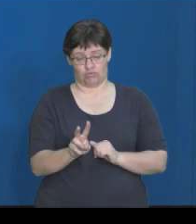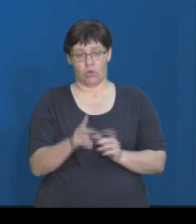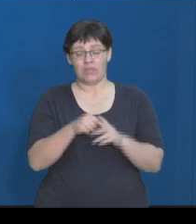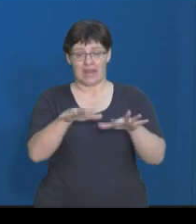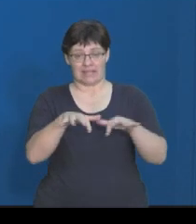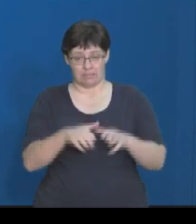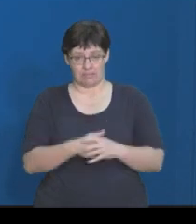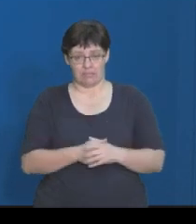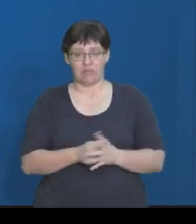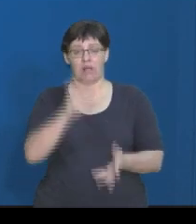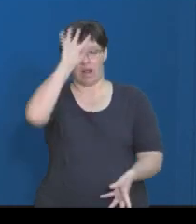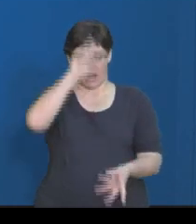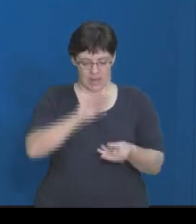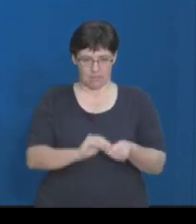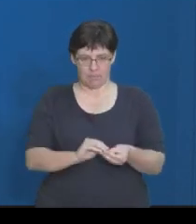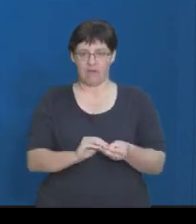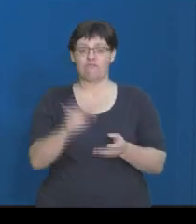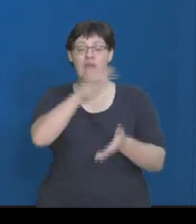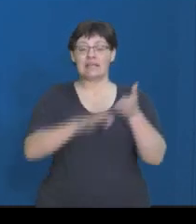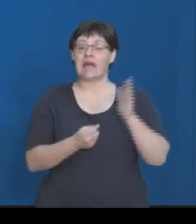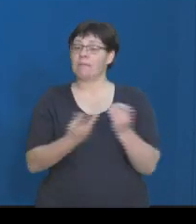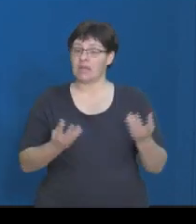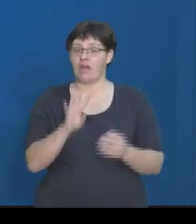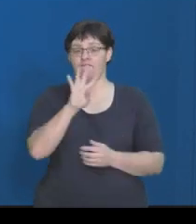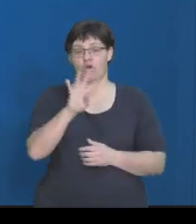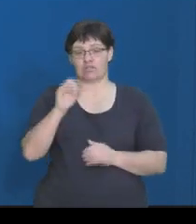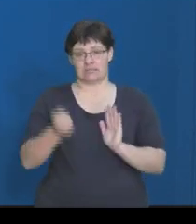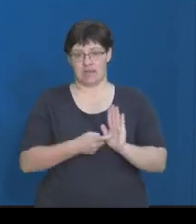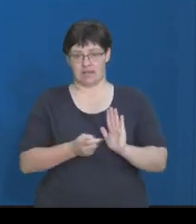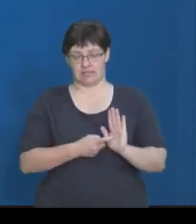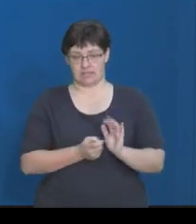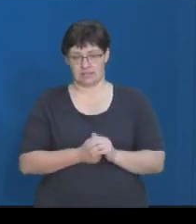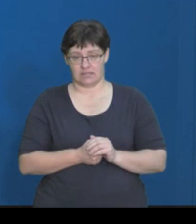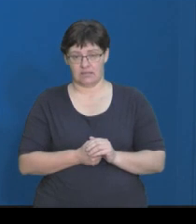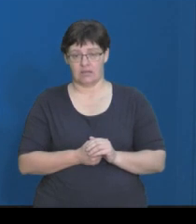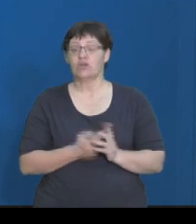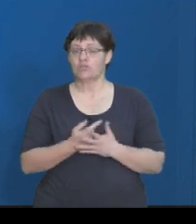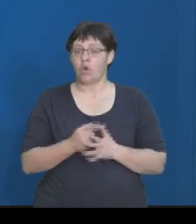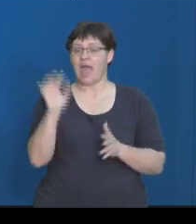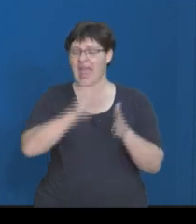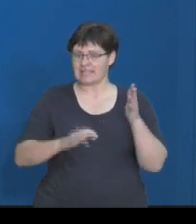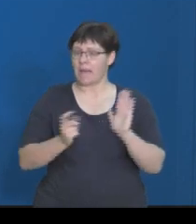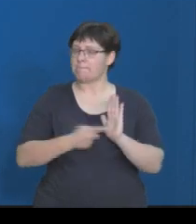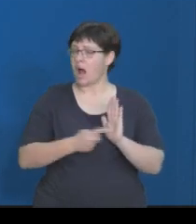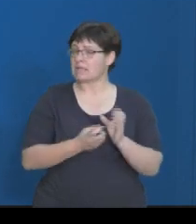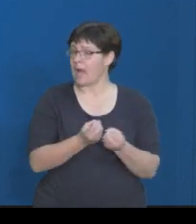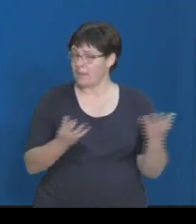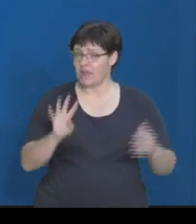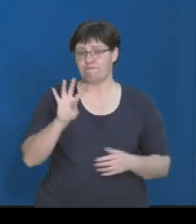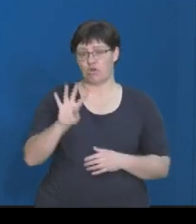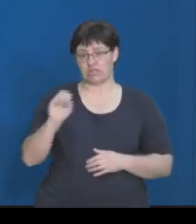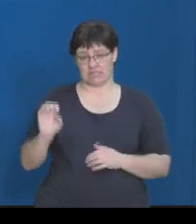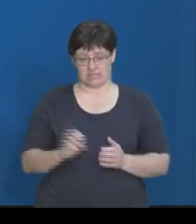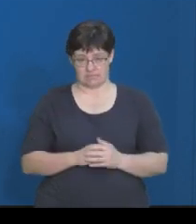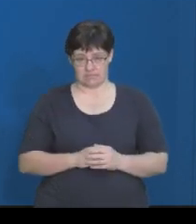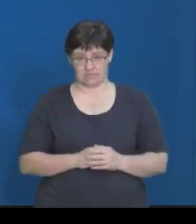exam, and which gives our total for the essay 40 marks. So the essay carries a total of 40